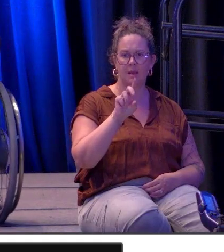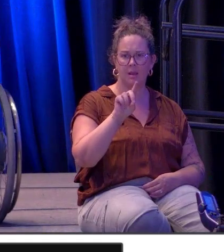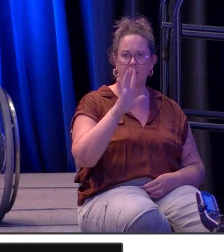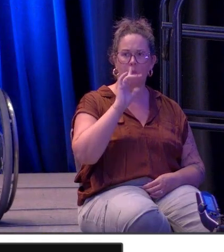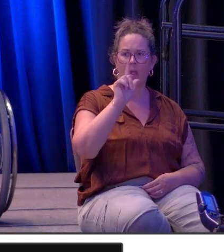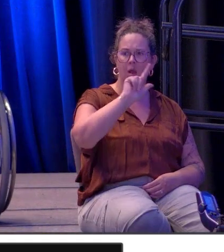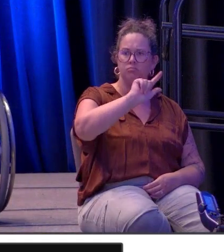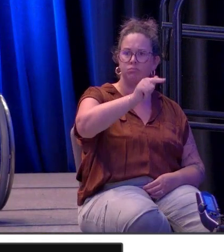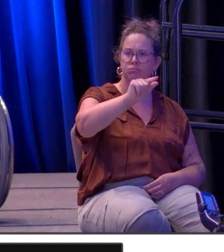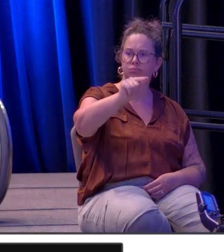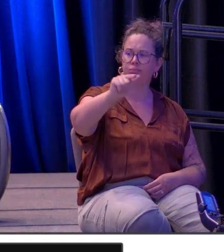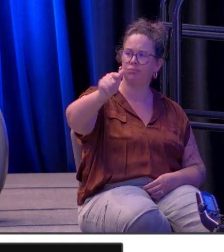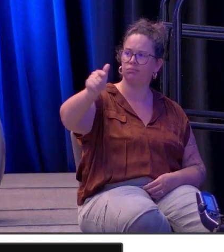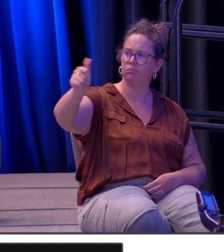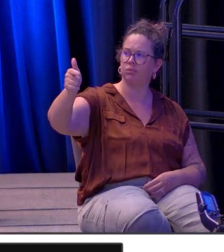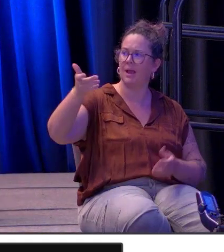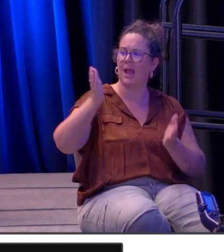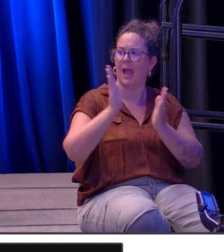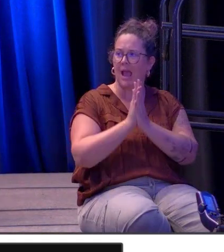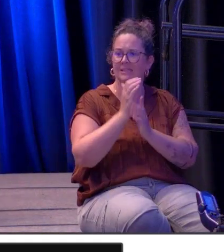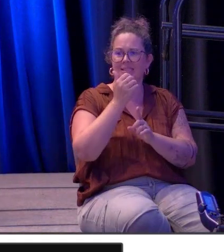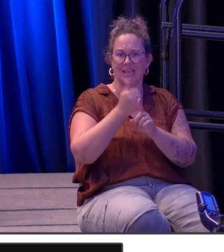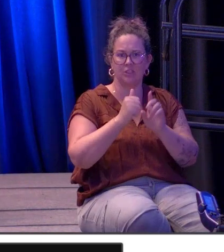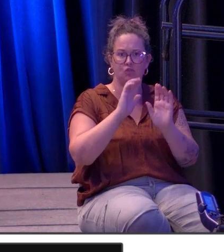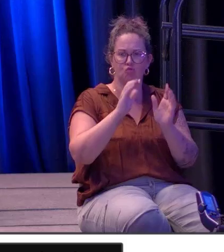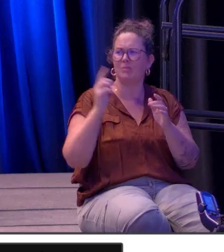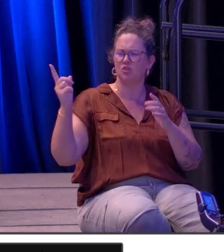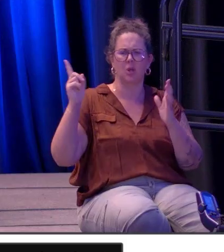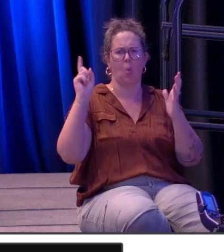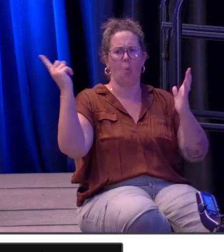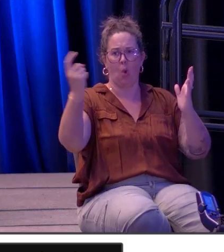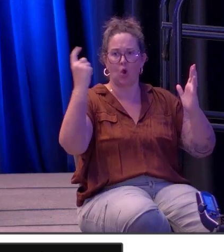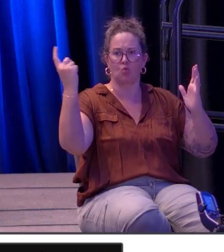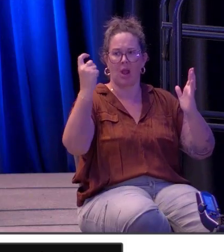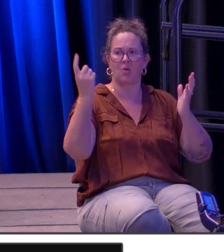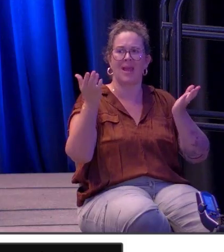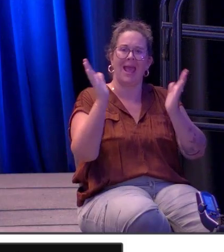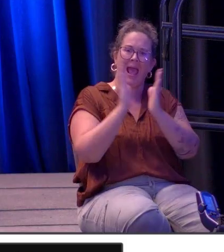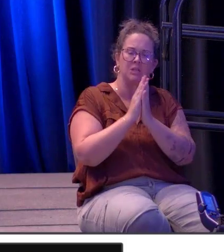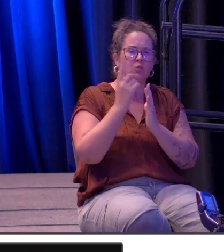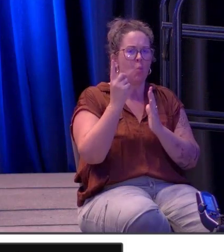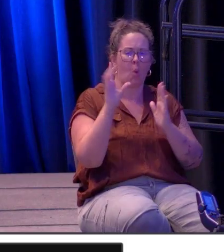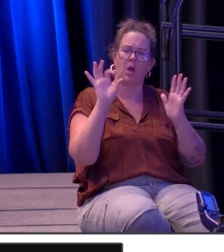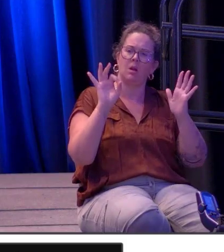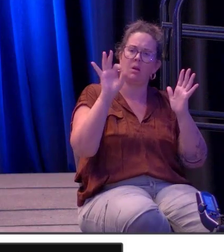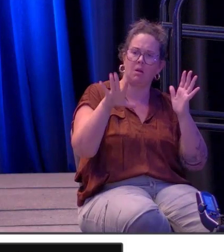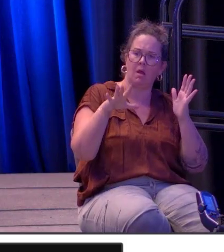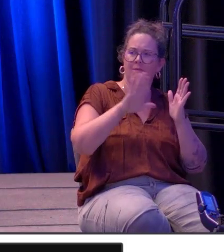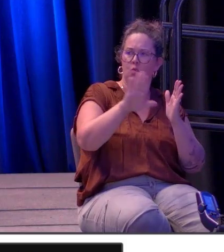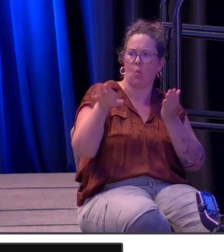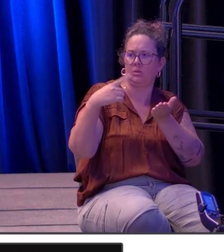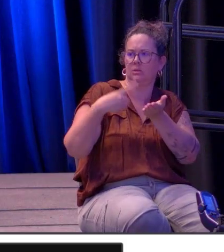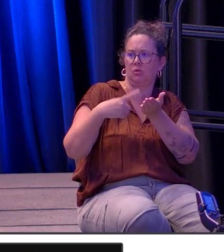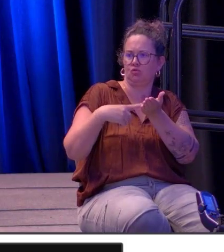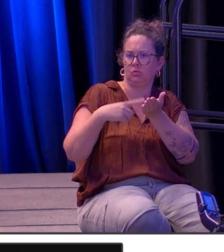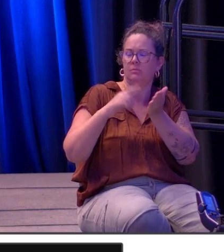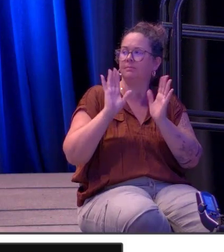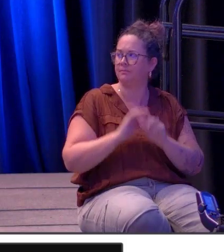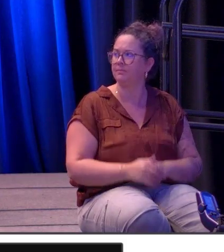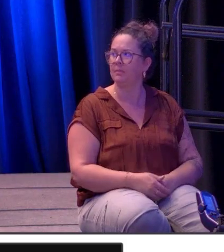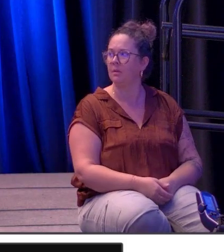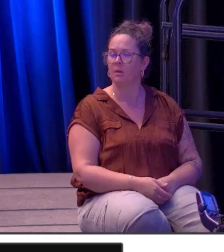each little party here that's going on just to give you one insight of what you talked about.